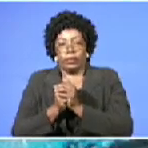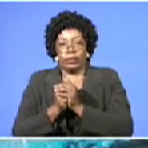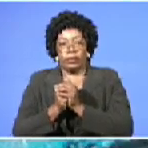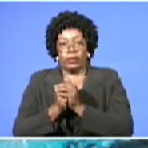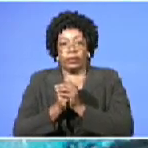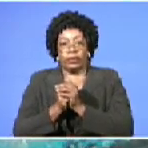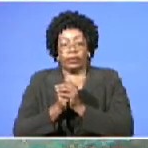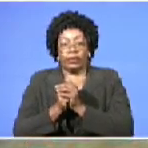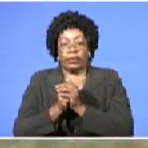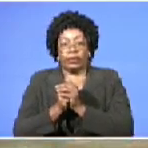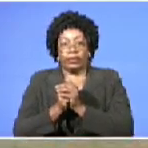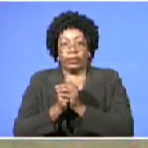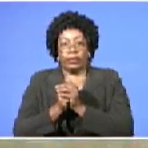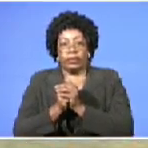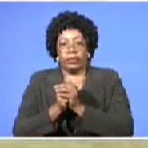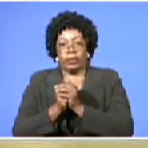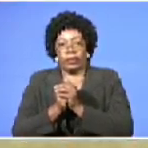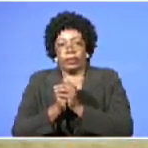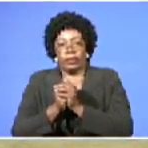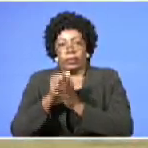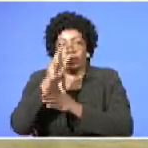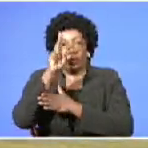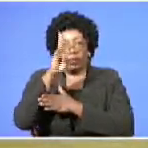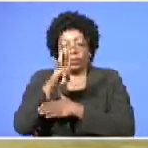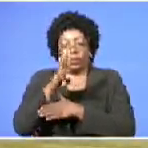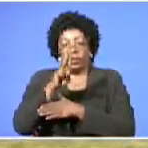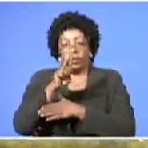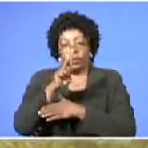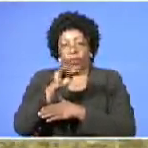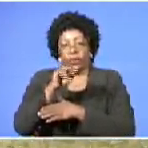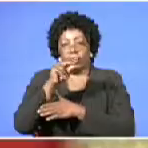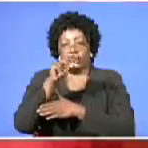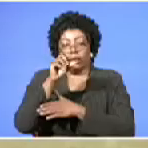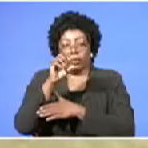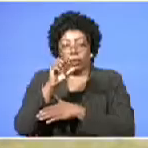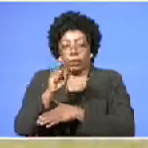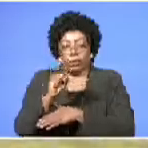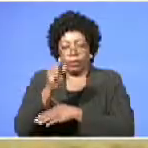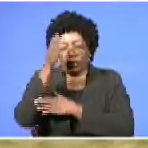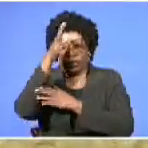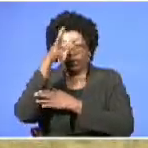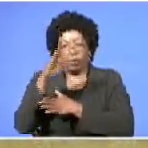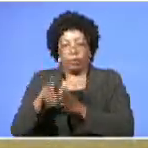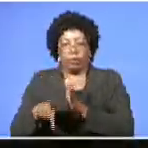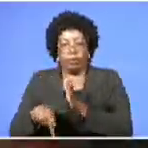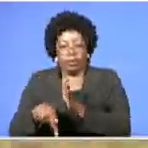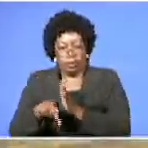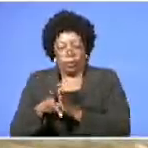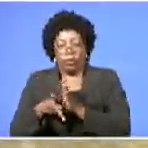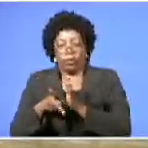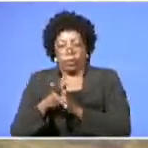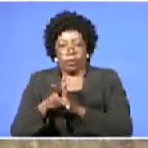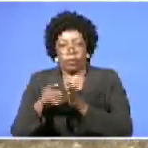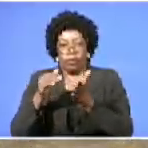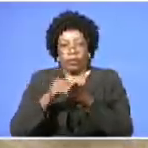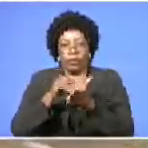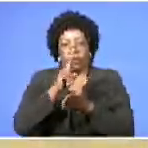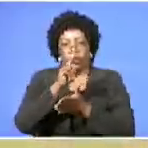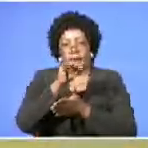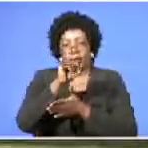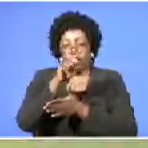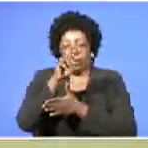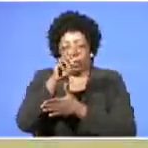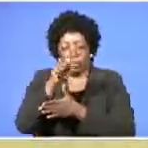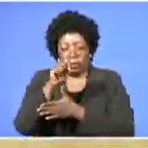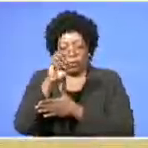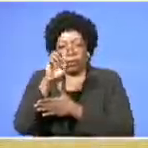157.42. The UB Mingos in action over the weekend in the Bahamas Men's Soccer League, taking on United. The Mingos had